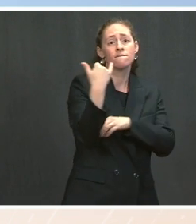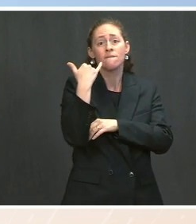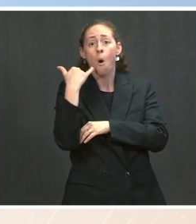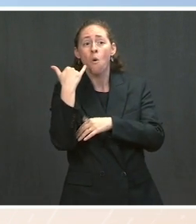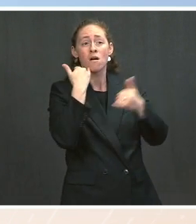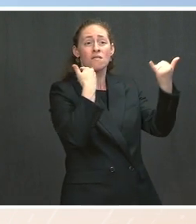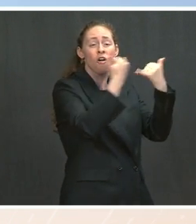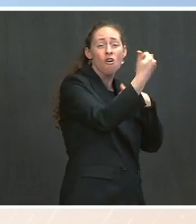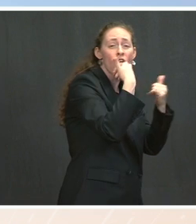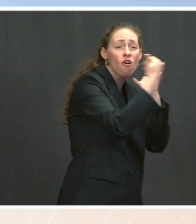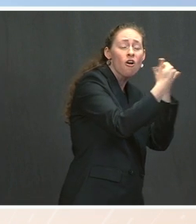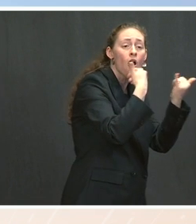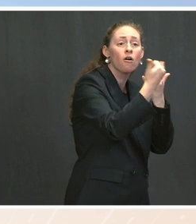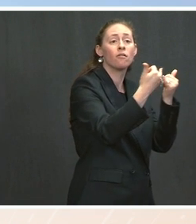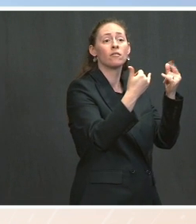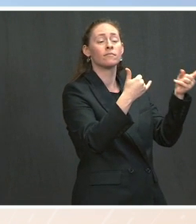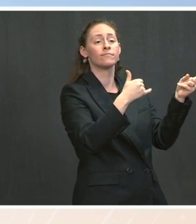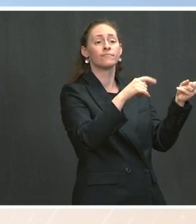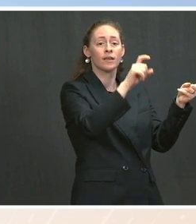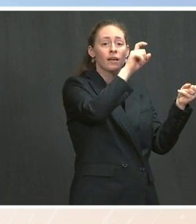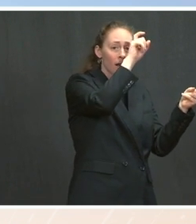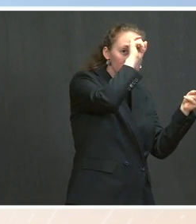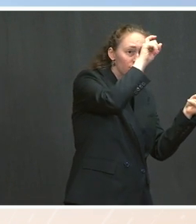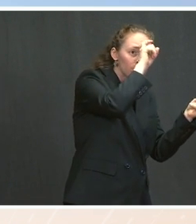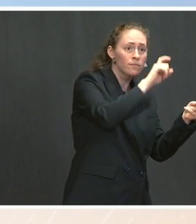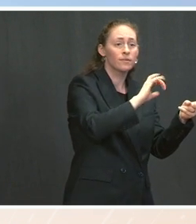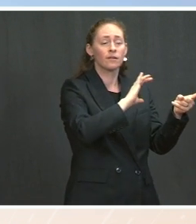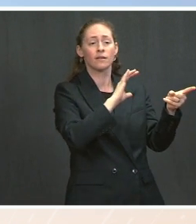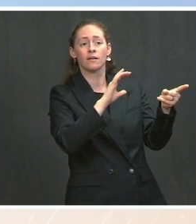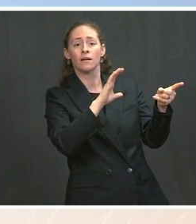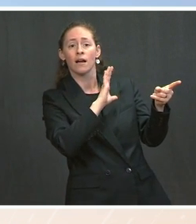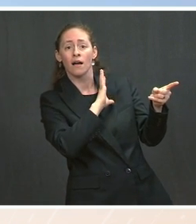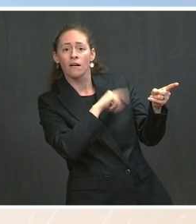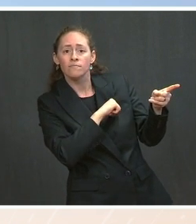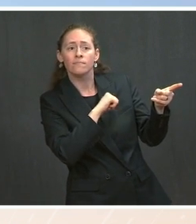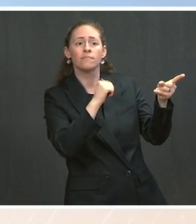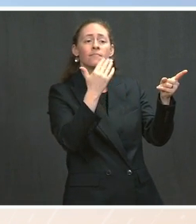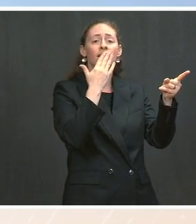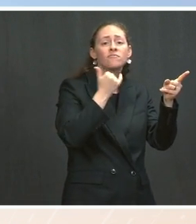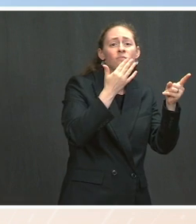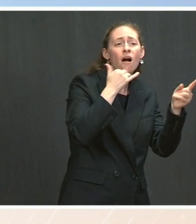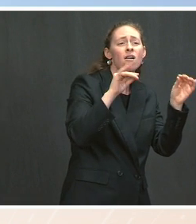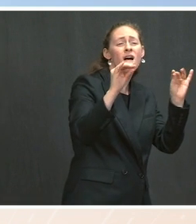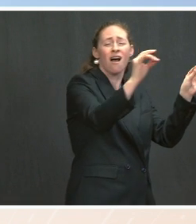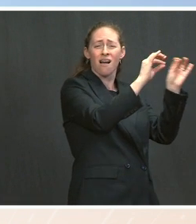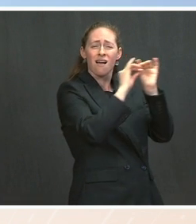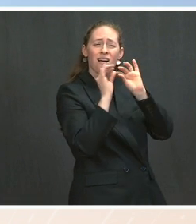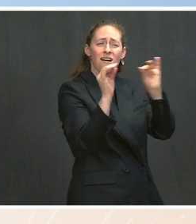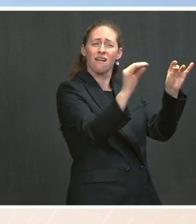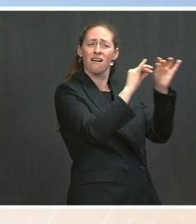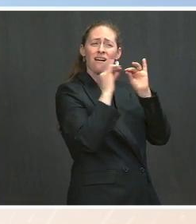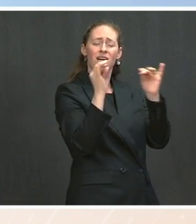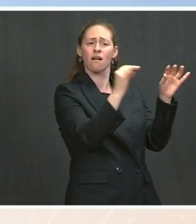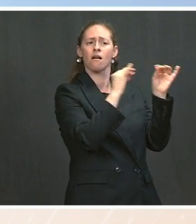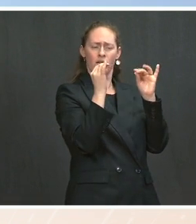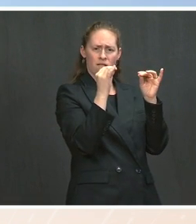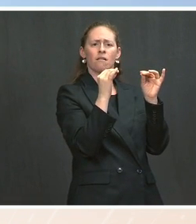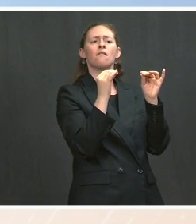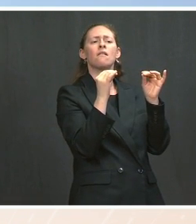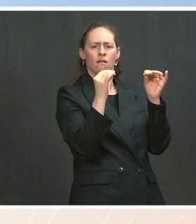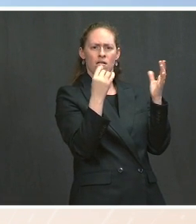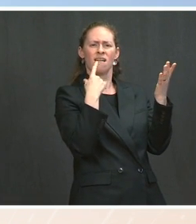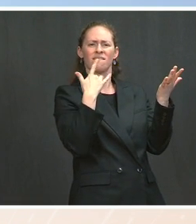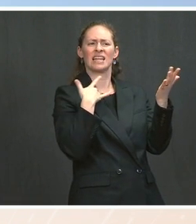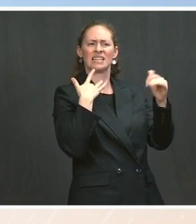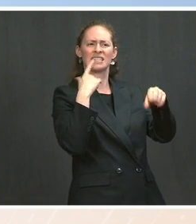the Egyptians who were in touch with Hamas, and others, about the importance of not violating, even pre-violating, the ceasefire